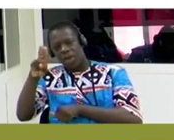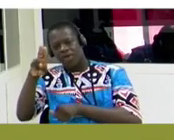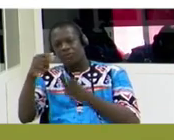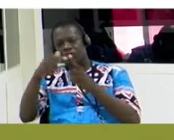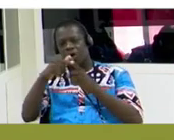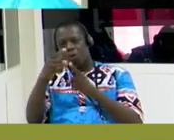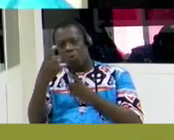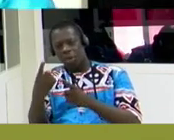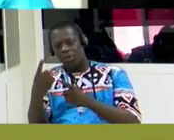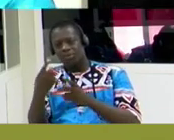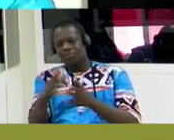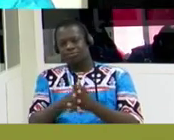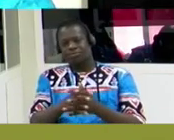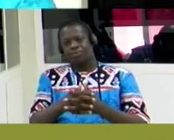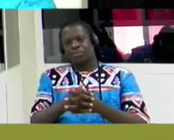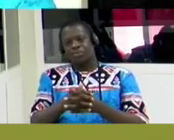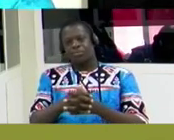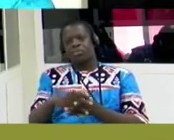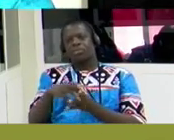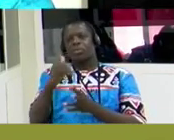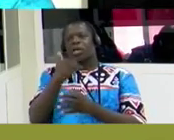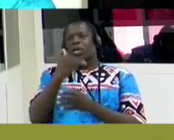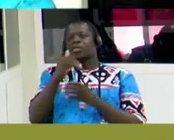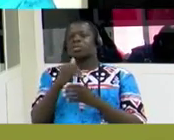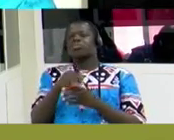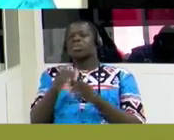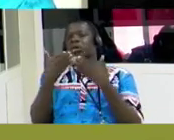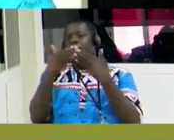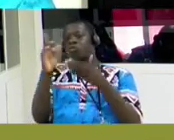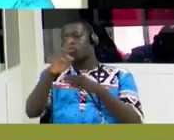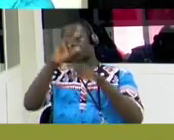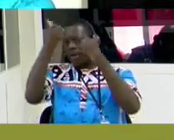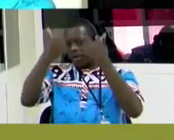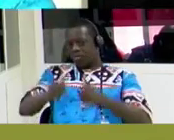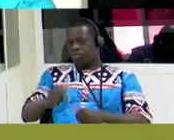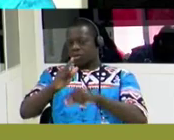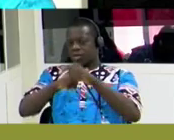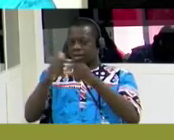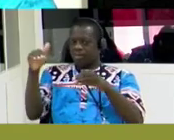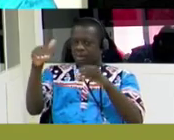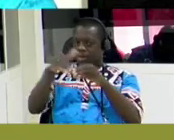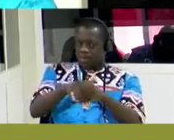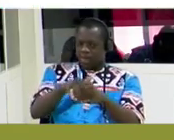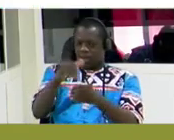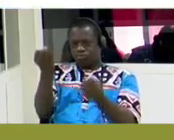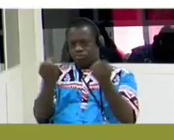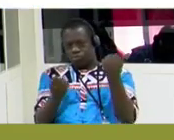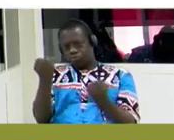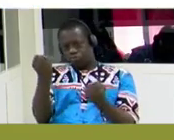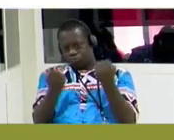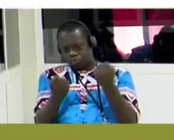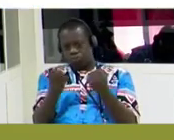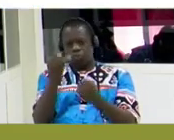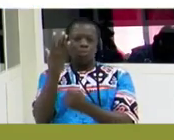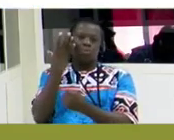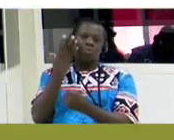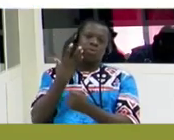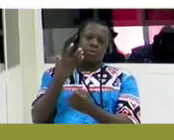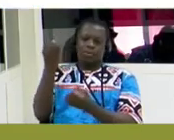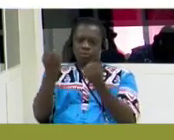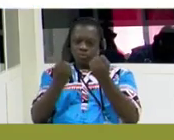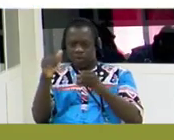So tell us what happened after you joined the vehicle. Yeah. When we joined the vehicle, when the vehicle